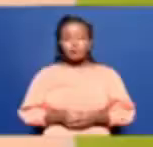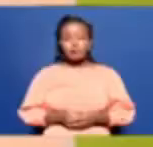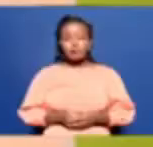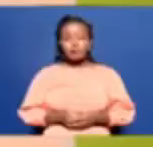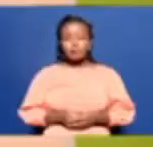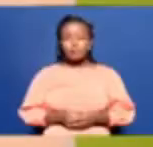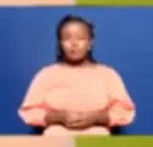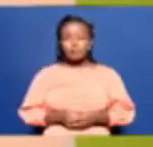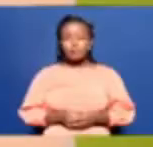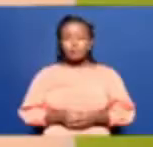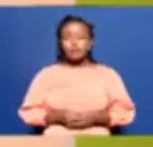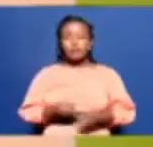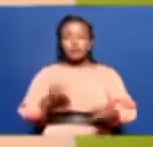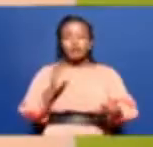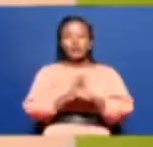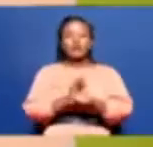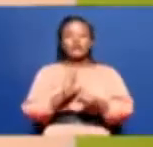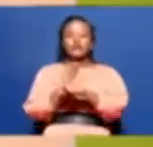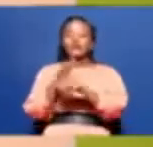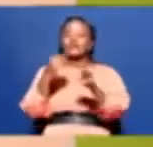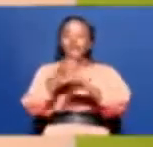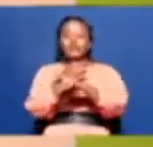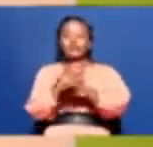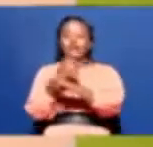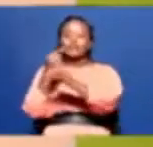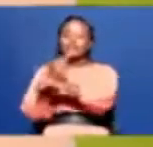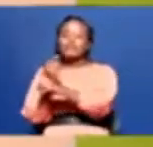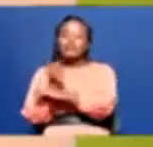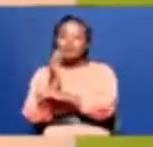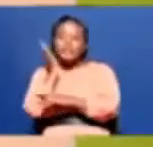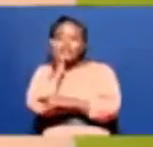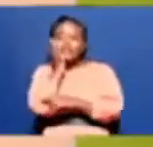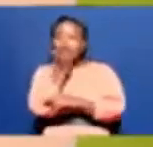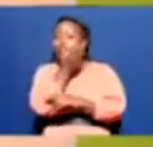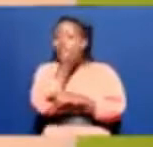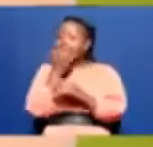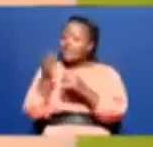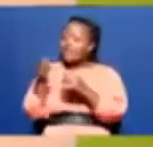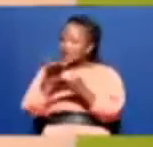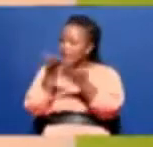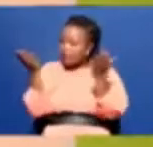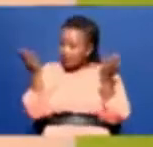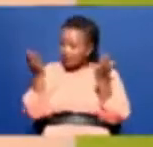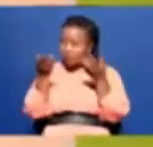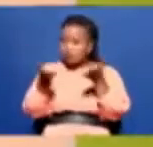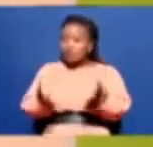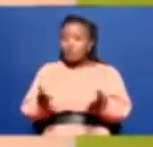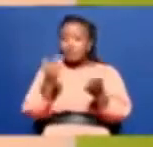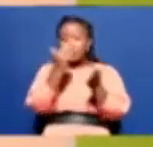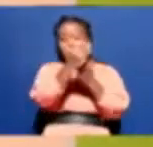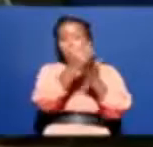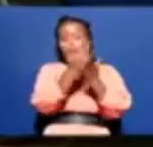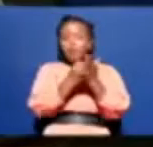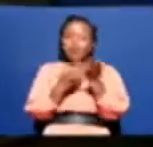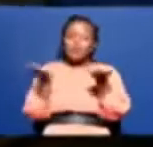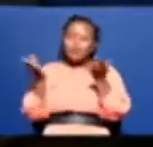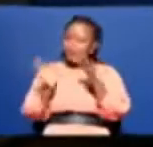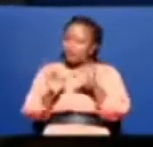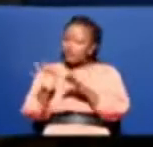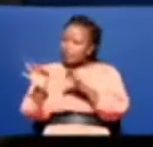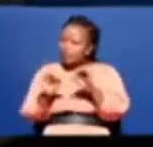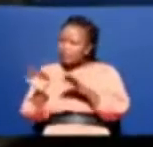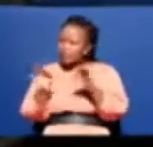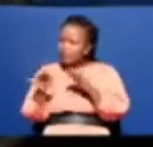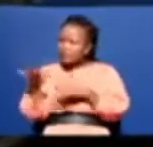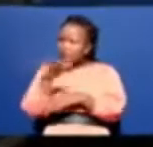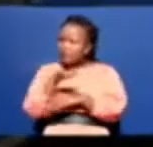So much hue and color fills our world. That's why on this exciting episode of The Process, we take you with us to Thika